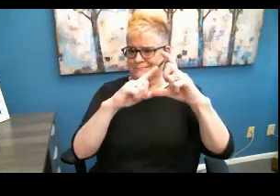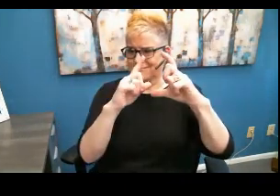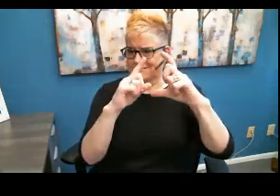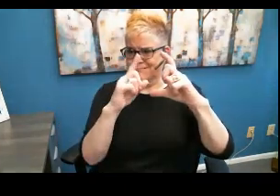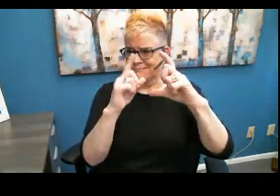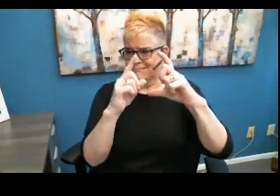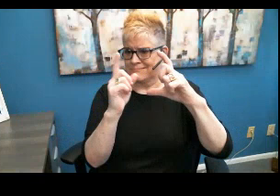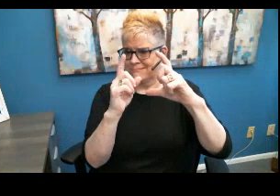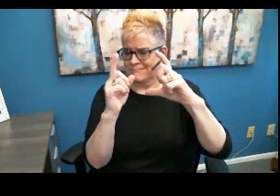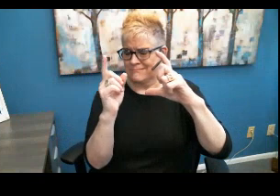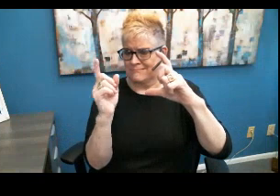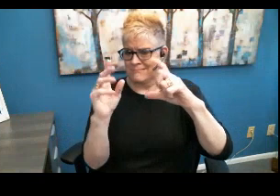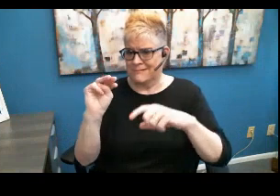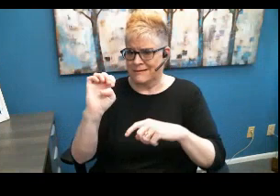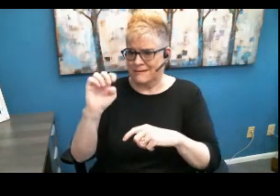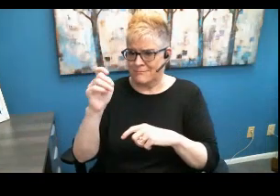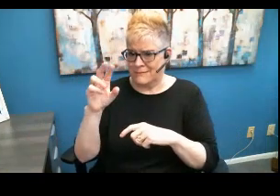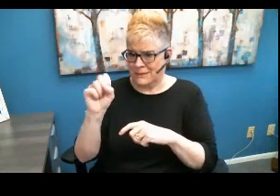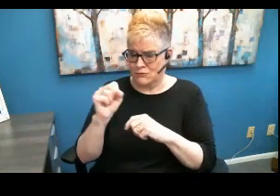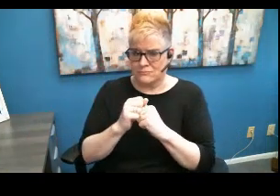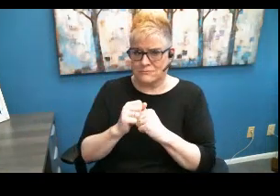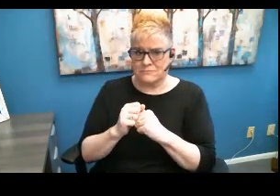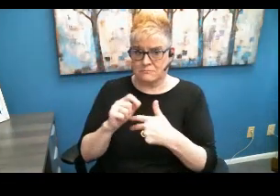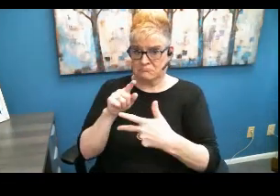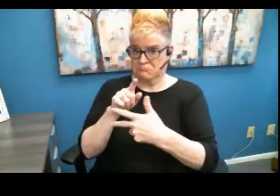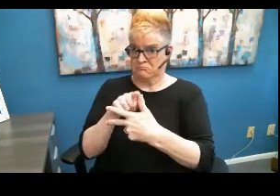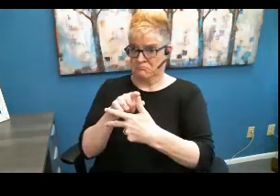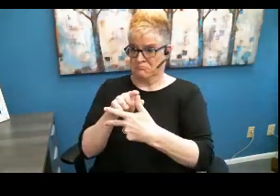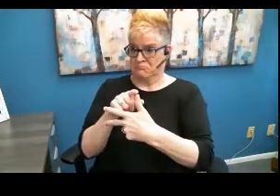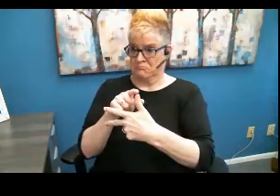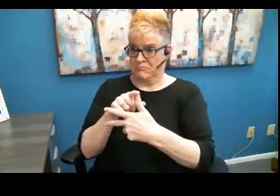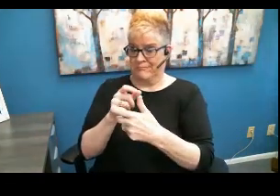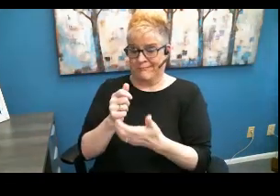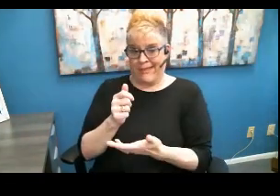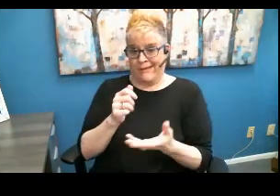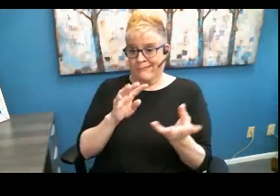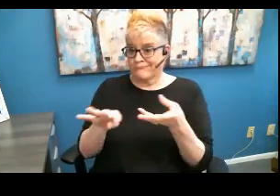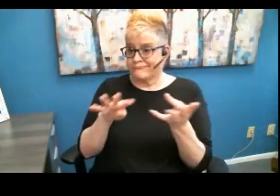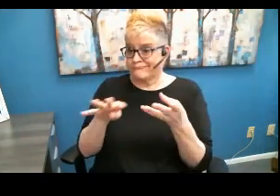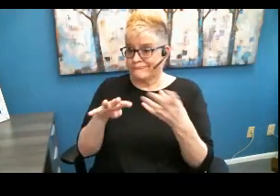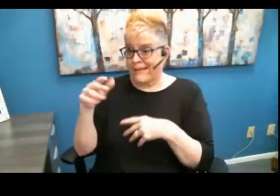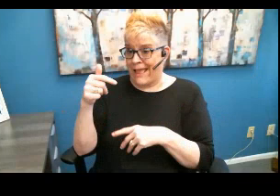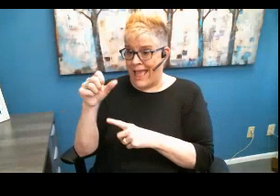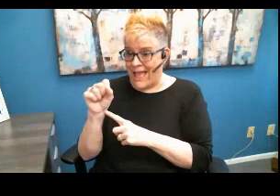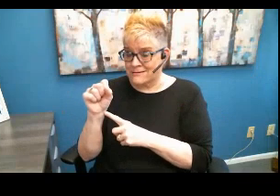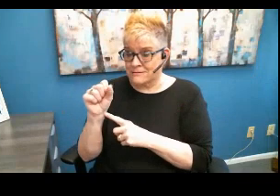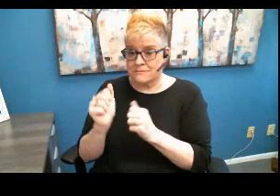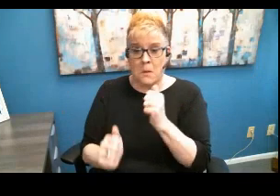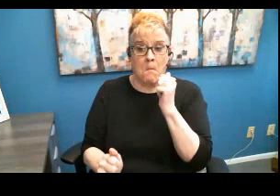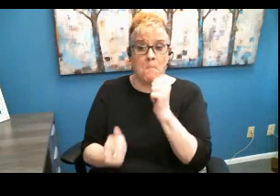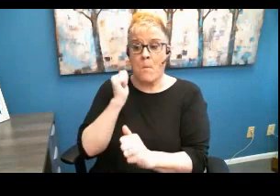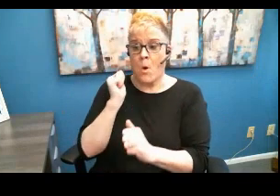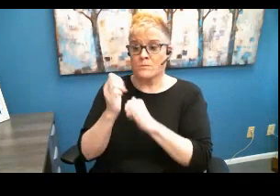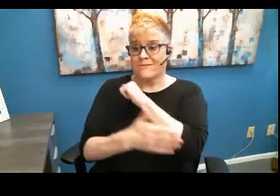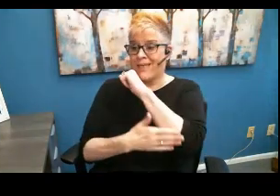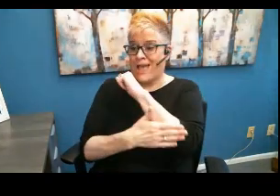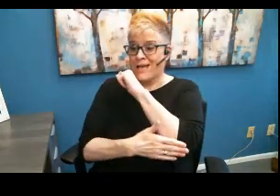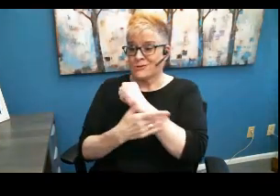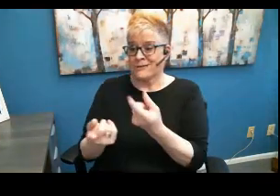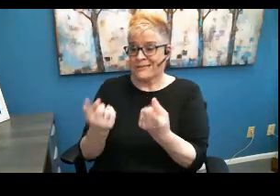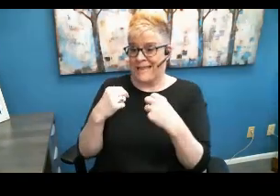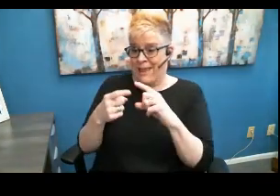So transmission facilities, these transport gas. Historically, most of the gas in the country came from the Gulf of